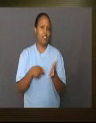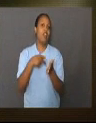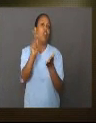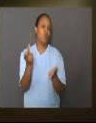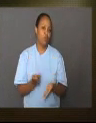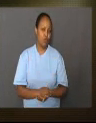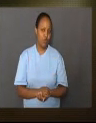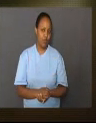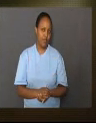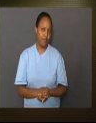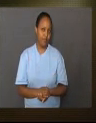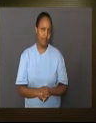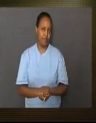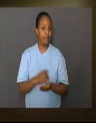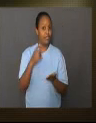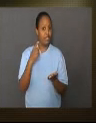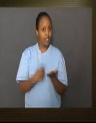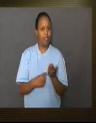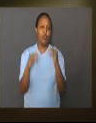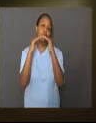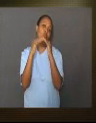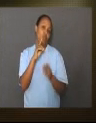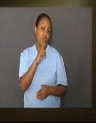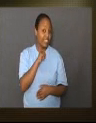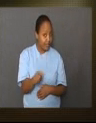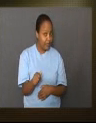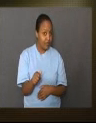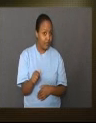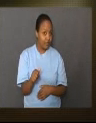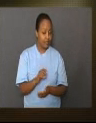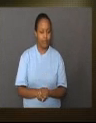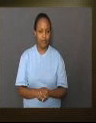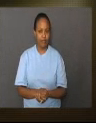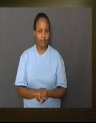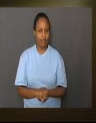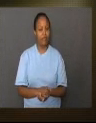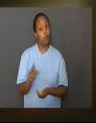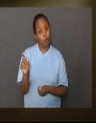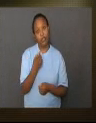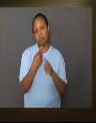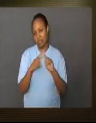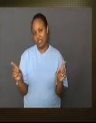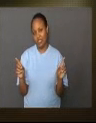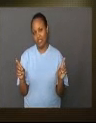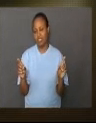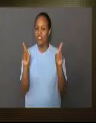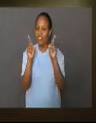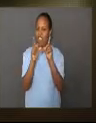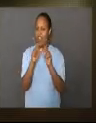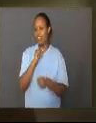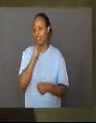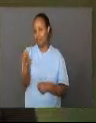taxes. That is equal, is it not? However, it is not